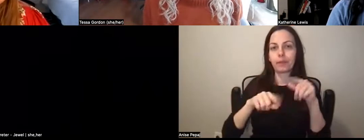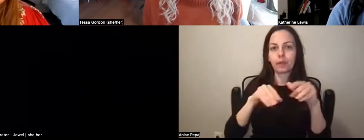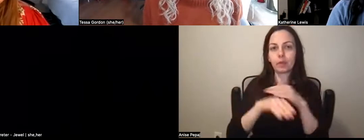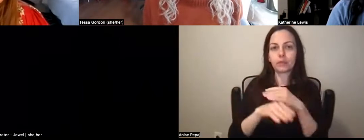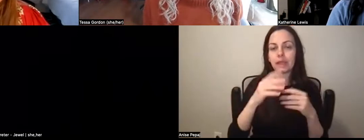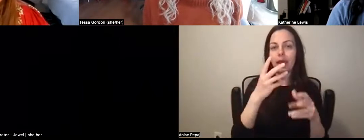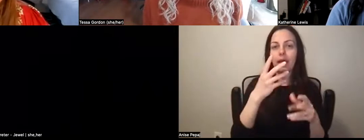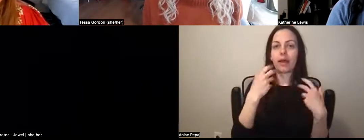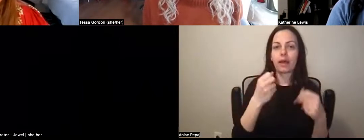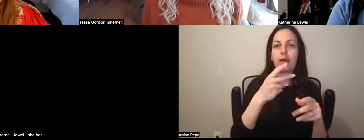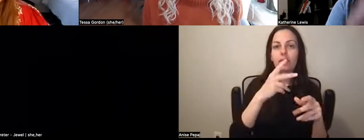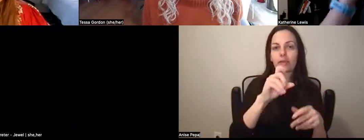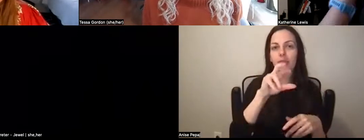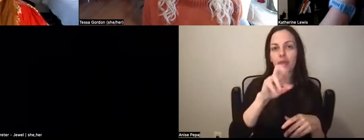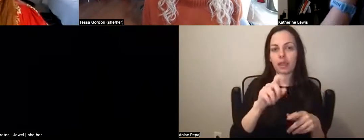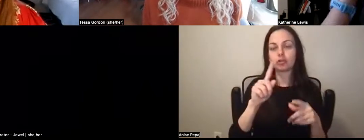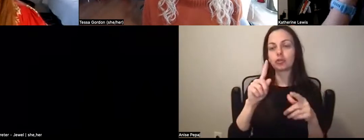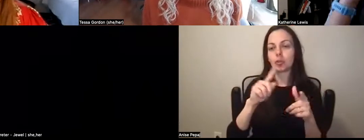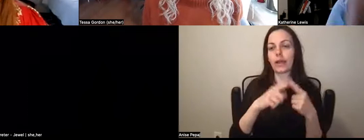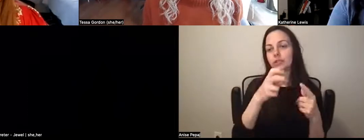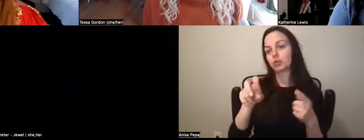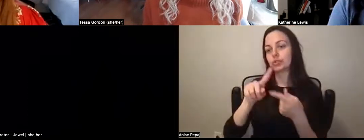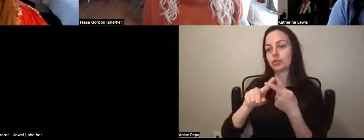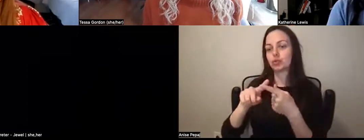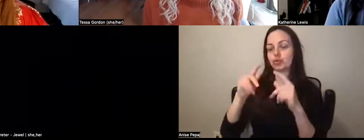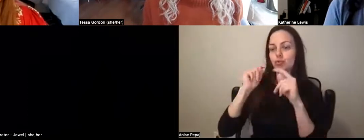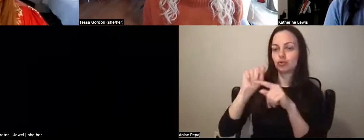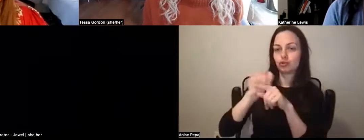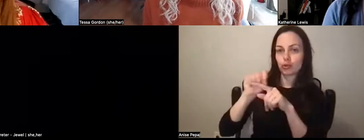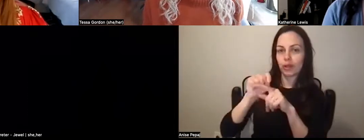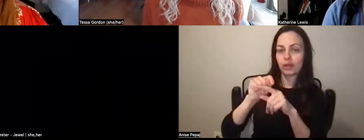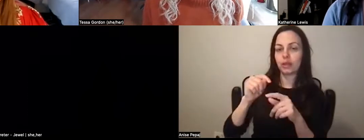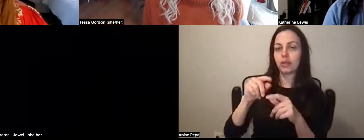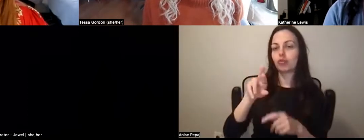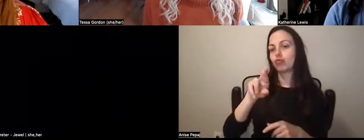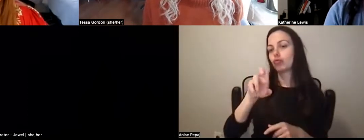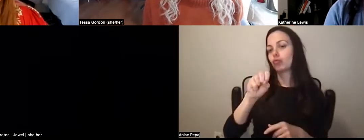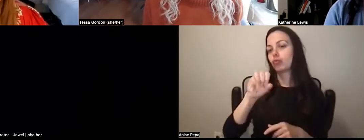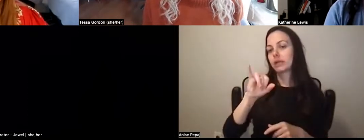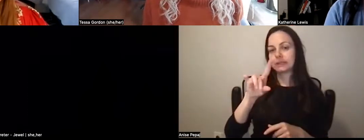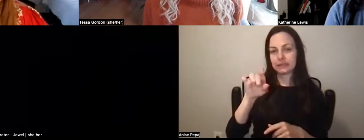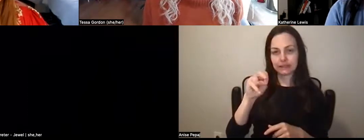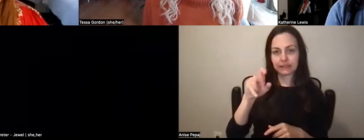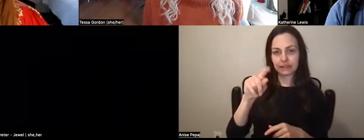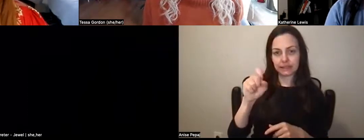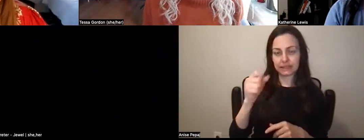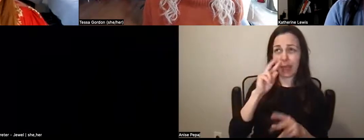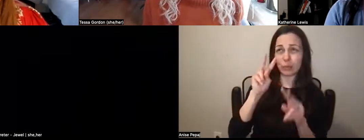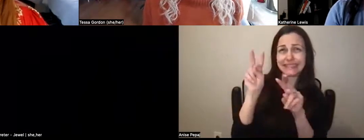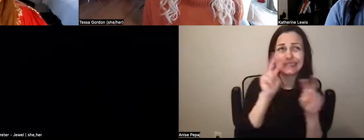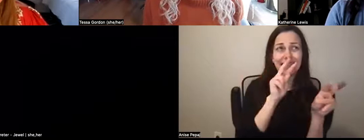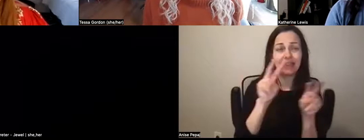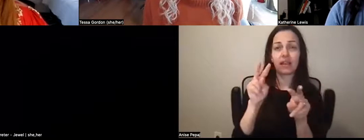running a residency and helping train residents. And I desperately was seeking somebody who was a physician with a